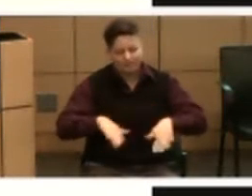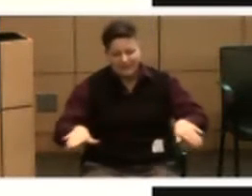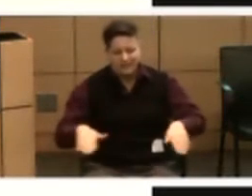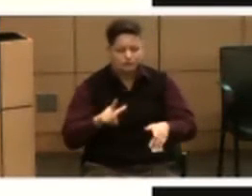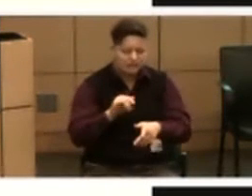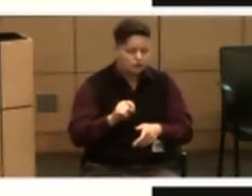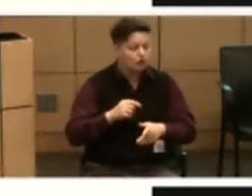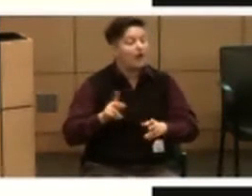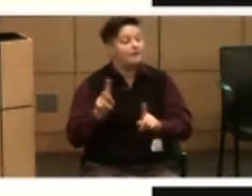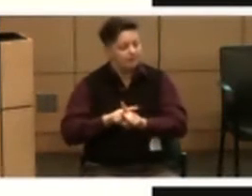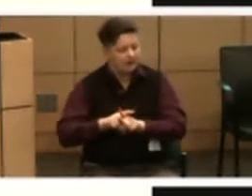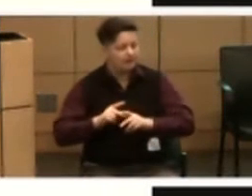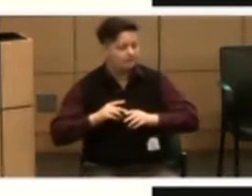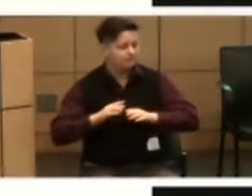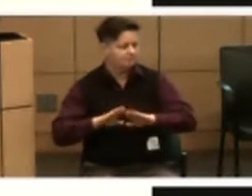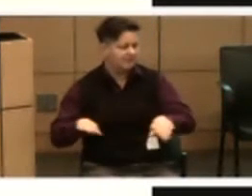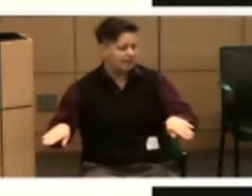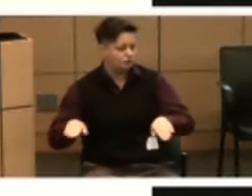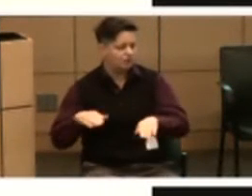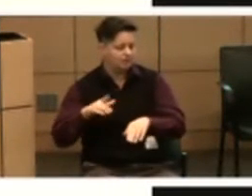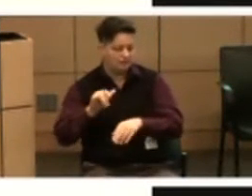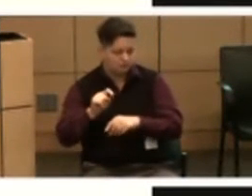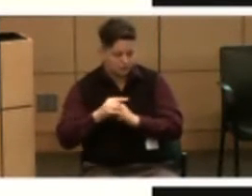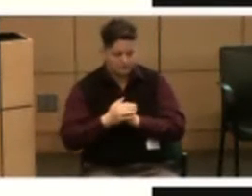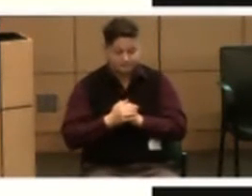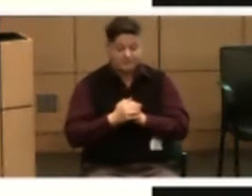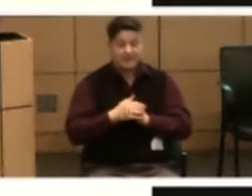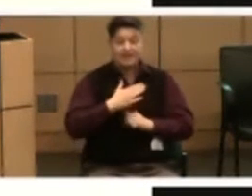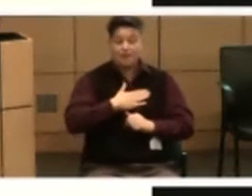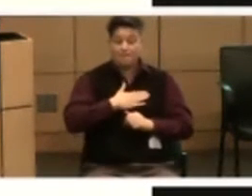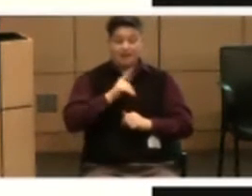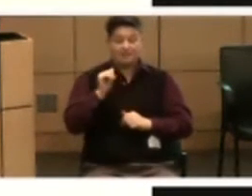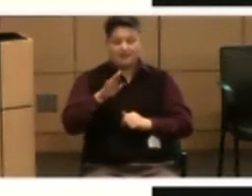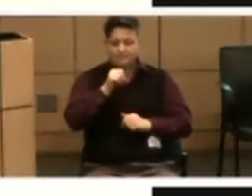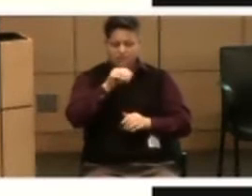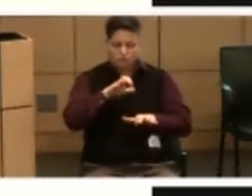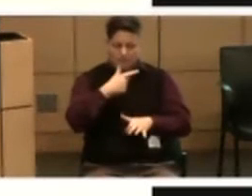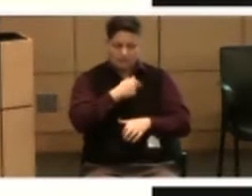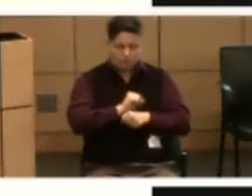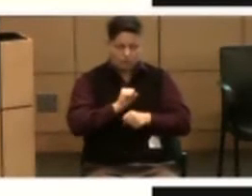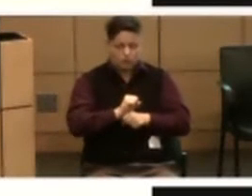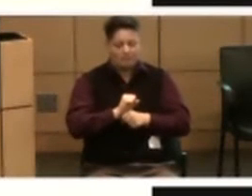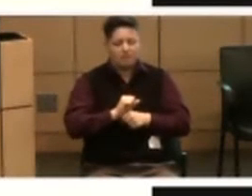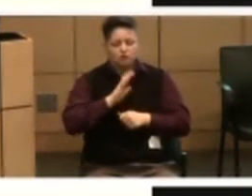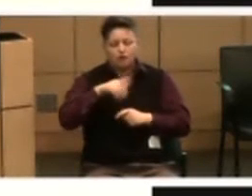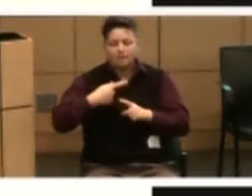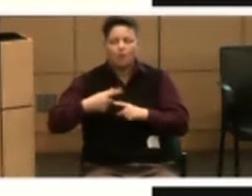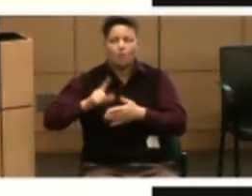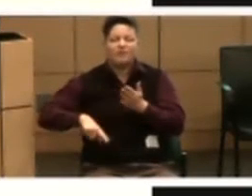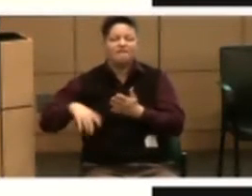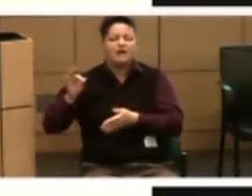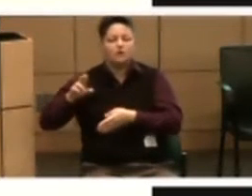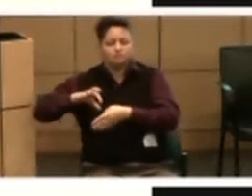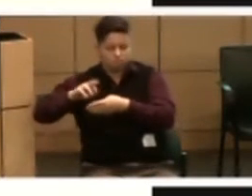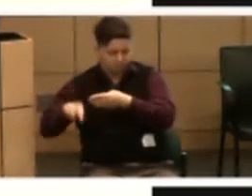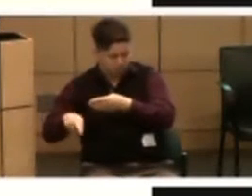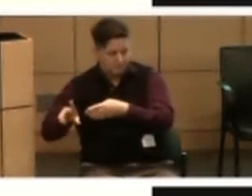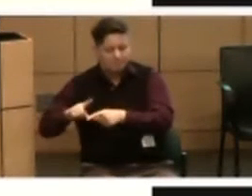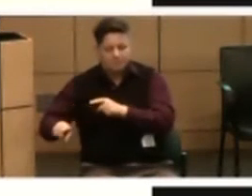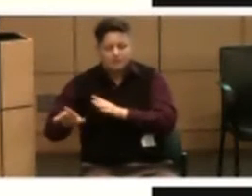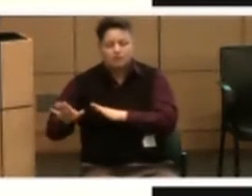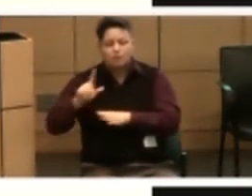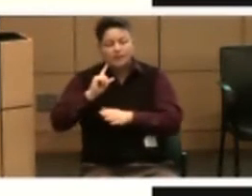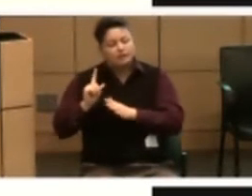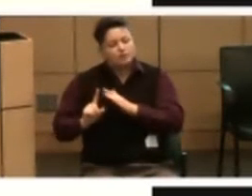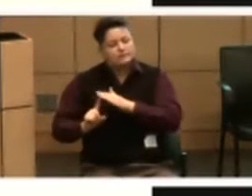a really interesting phenomenon. We don't do this work in my lab, so I'm only going to mention it at the end. But there is emerging data that would indicate that